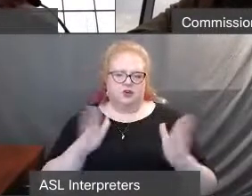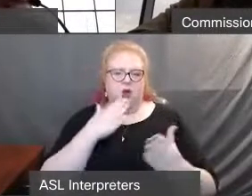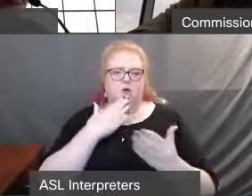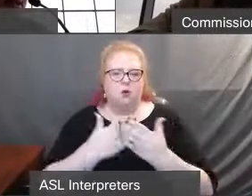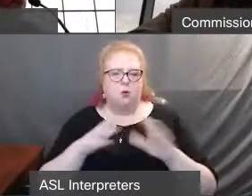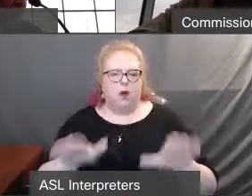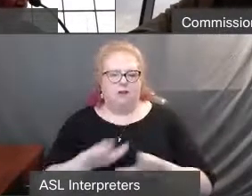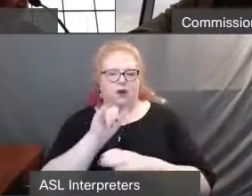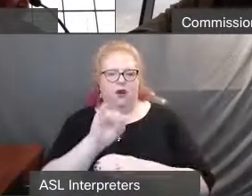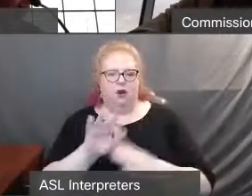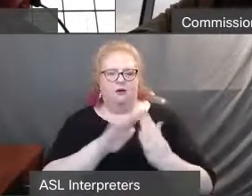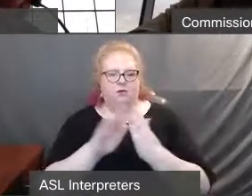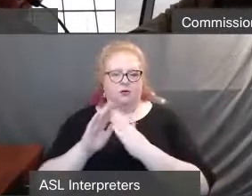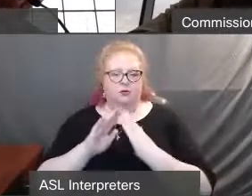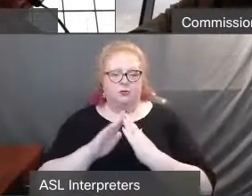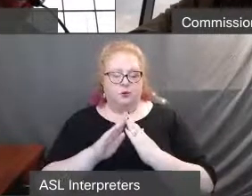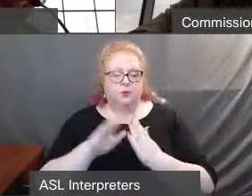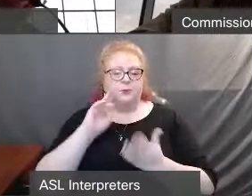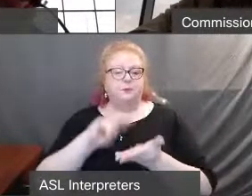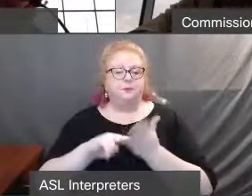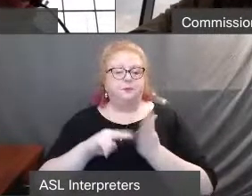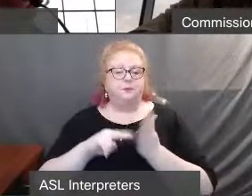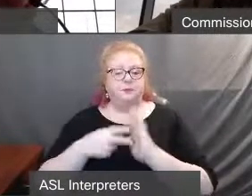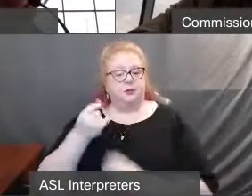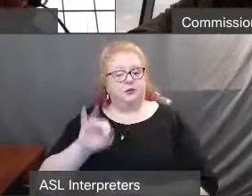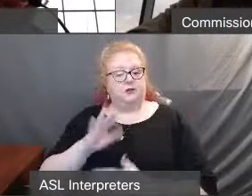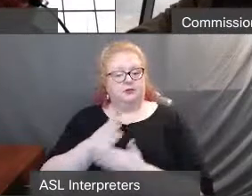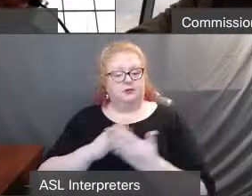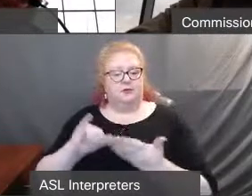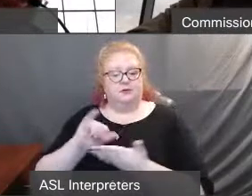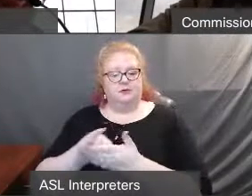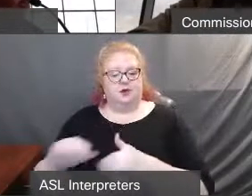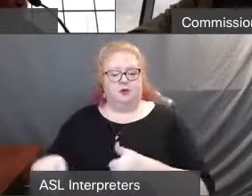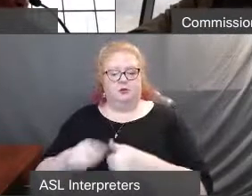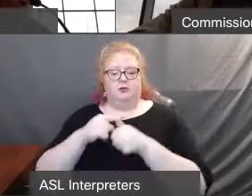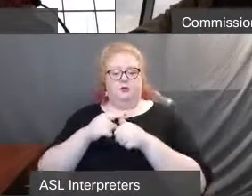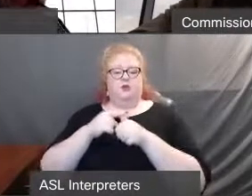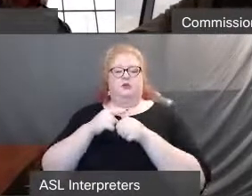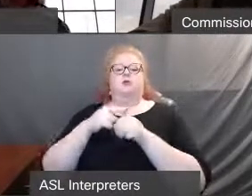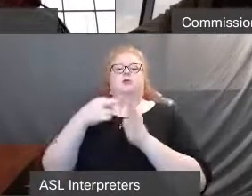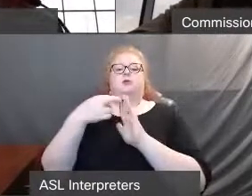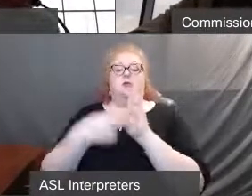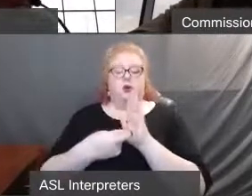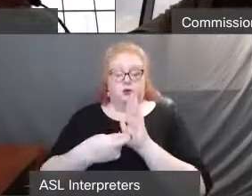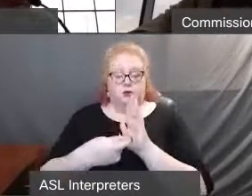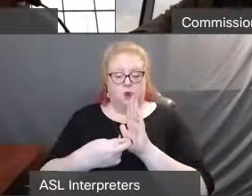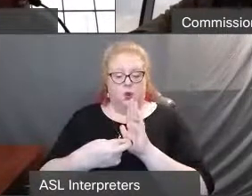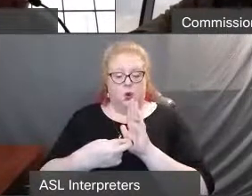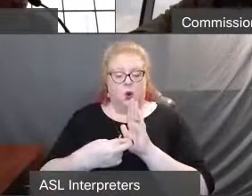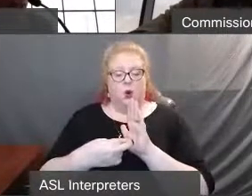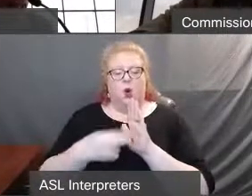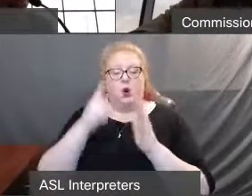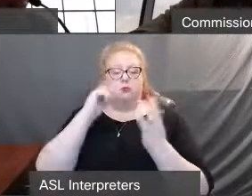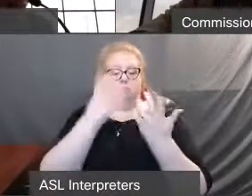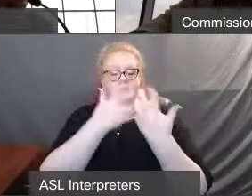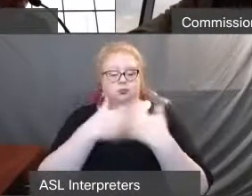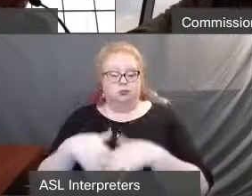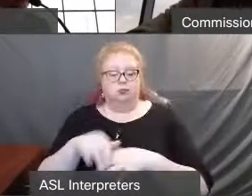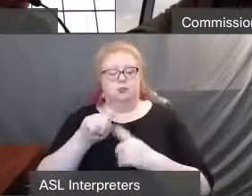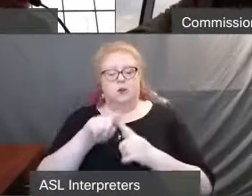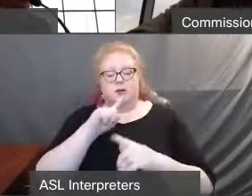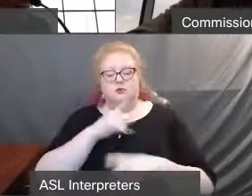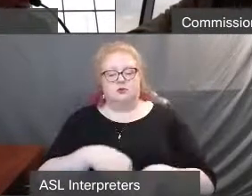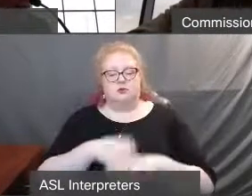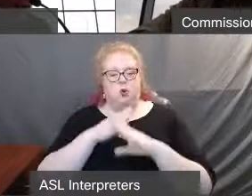The purposes of some of that original regulatory framework was to prohibit the indiscriminate clearing